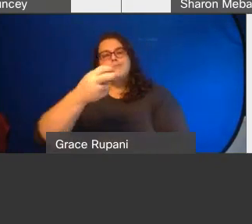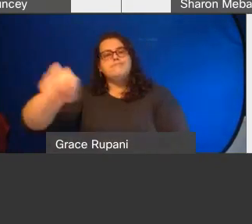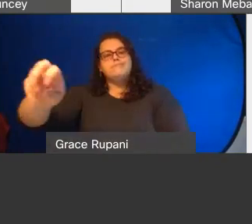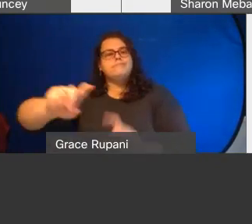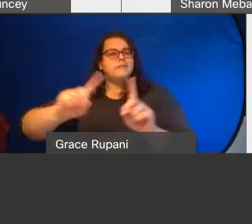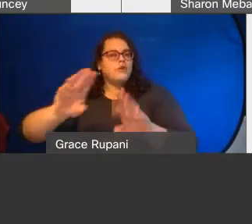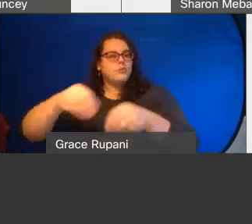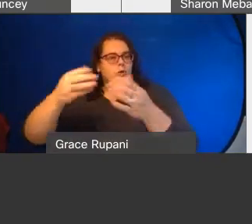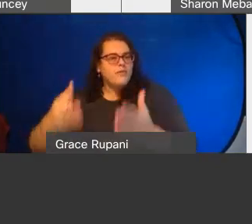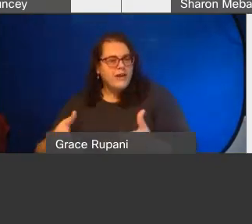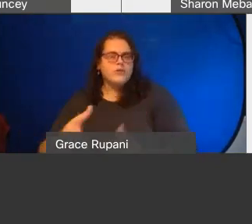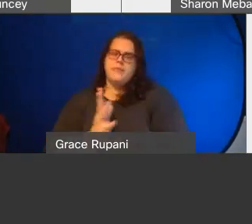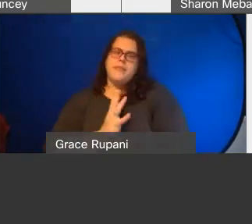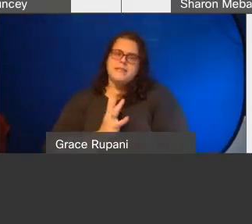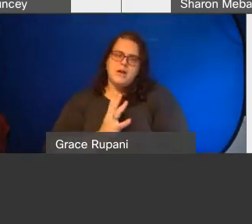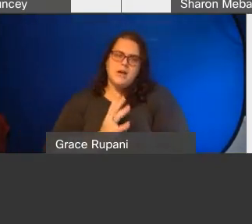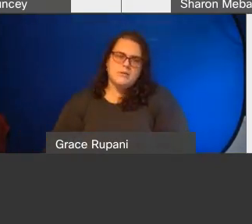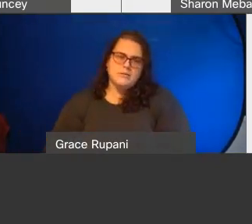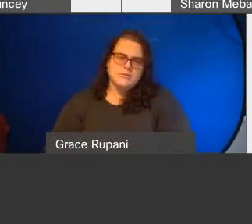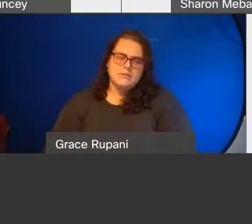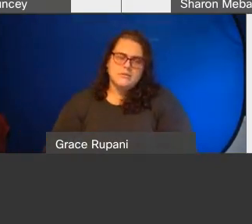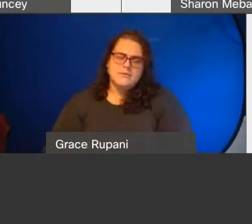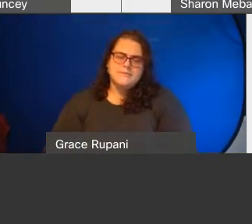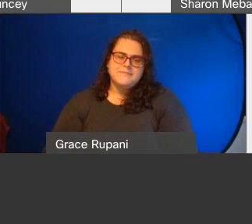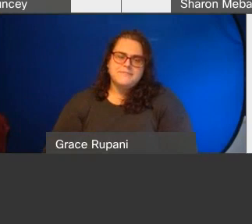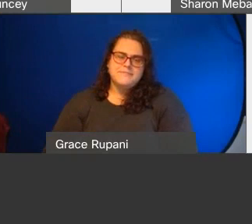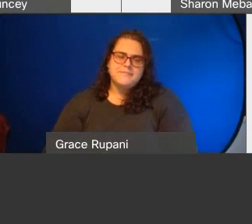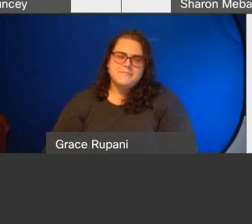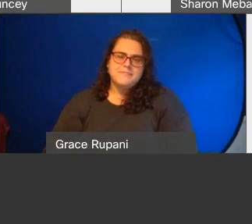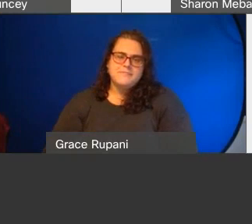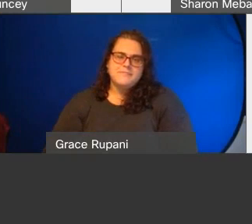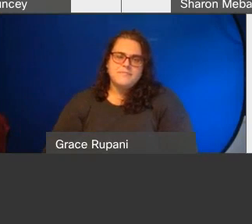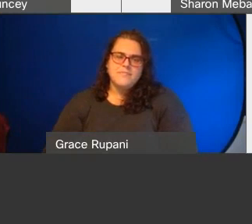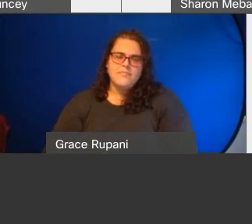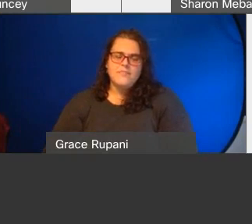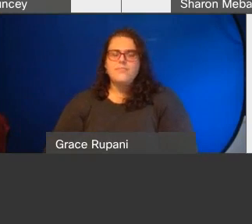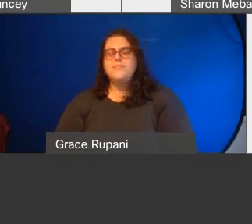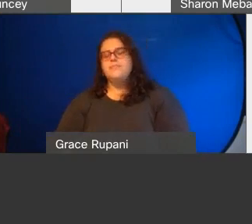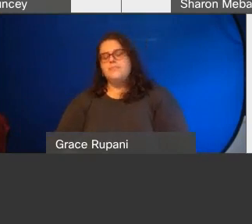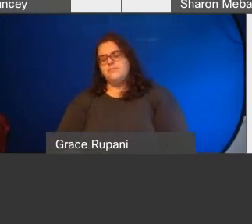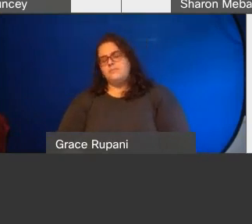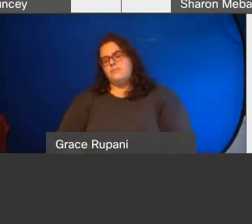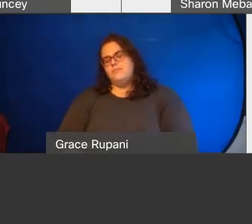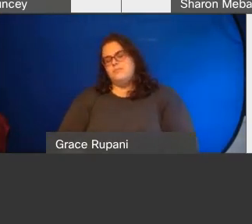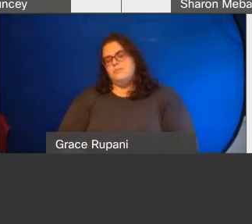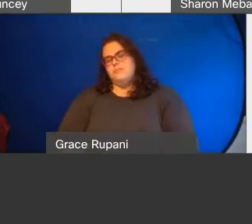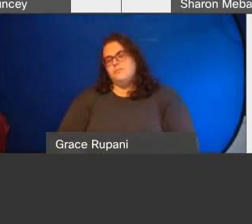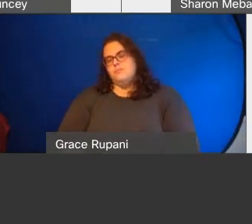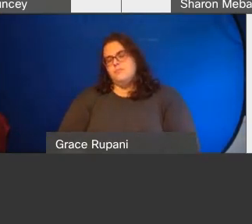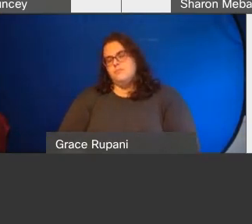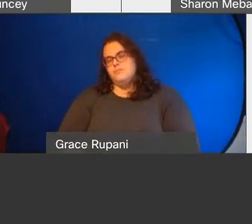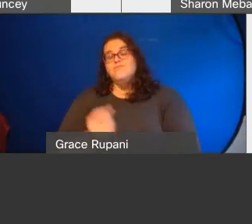So it's going to be a little dicey and tricky there because if a person decided not to go back to